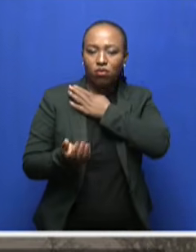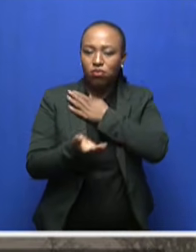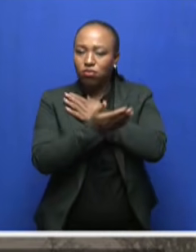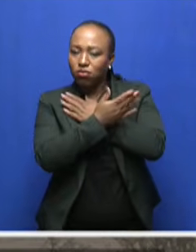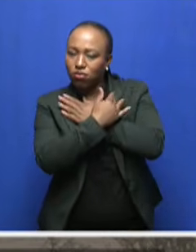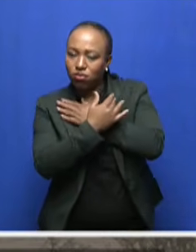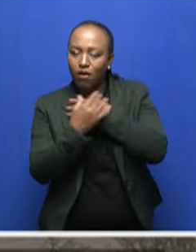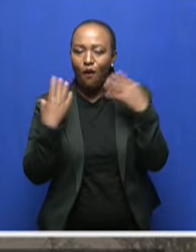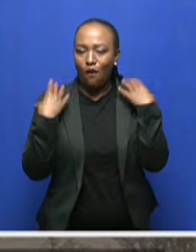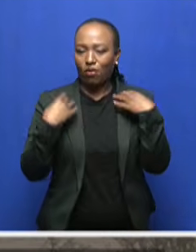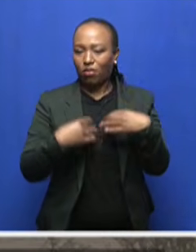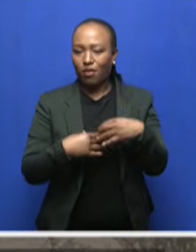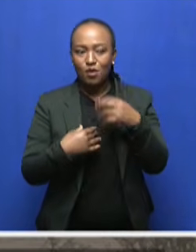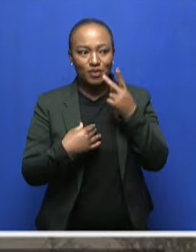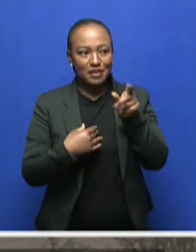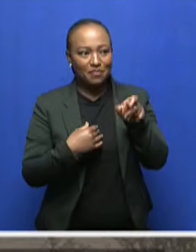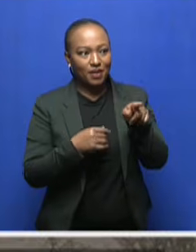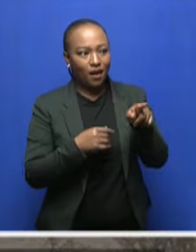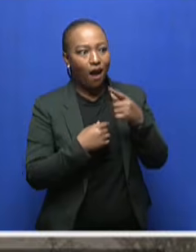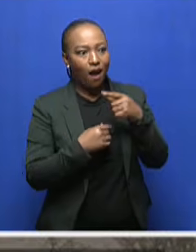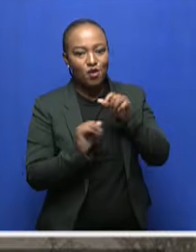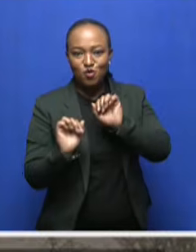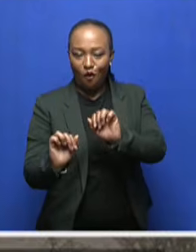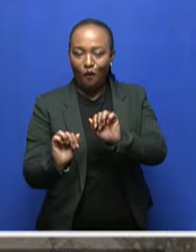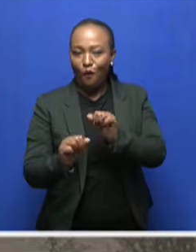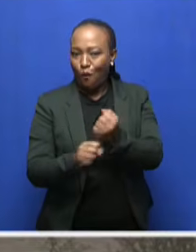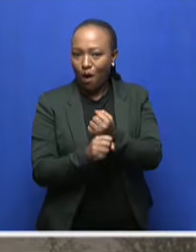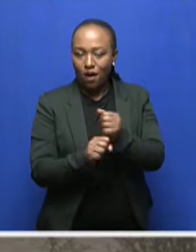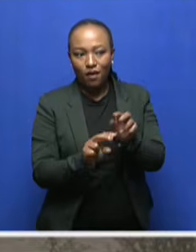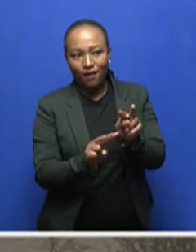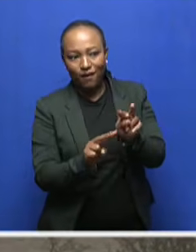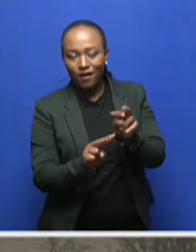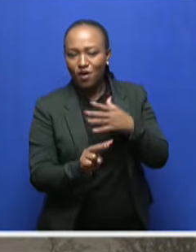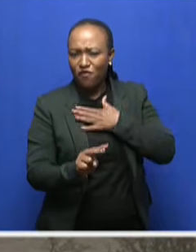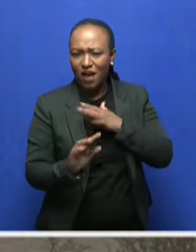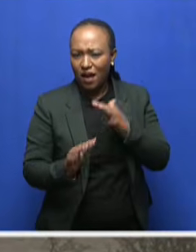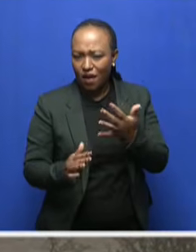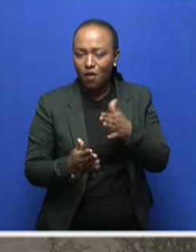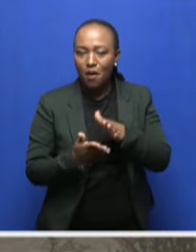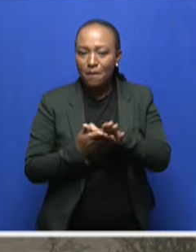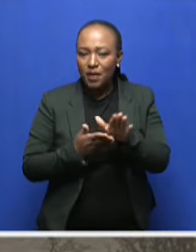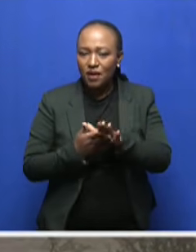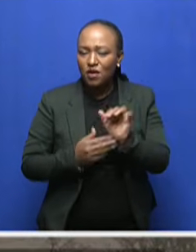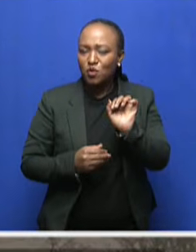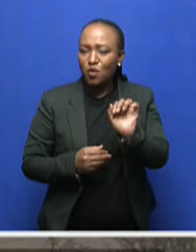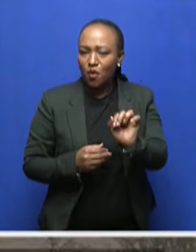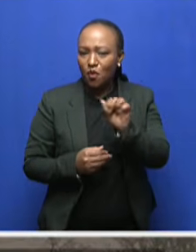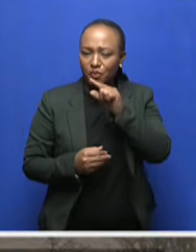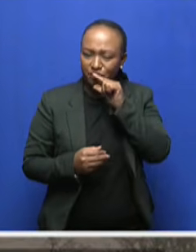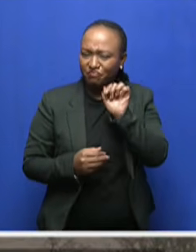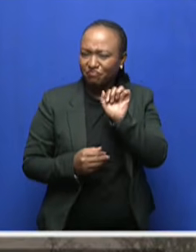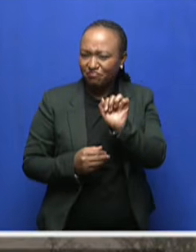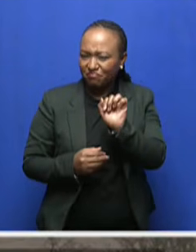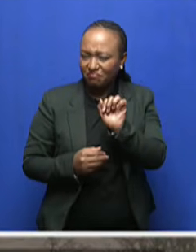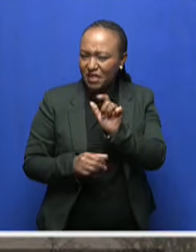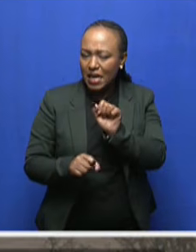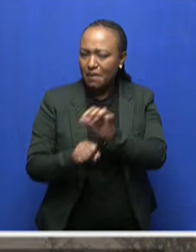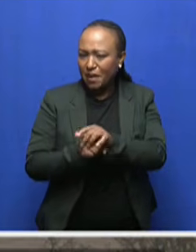date, has there been a memorable piece that stood out for you? It's just been imprinted in your own mind's eye about the impact it's